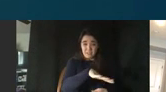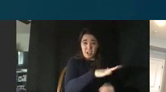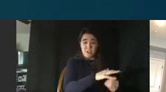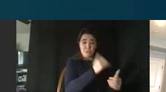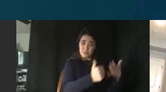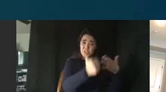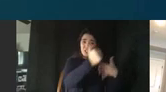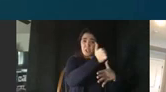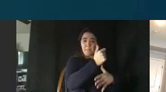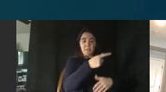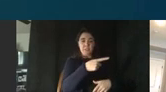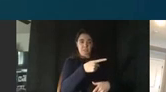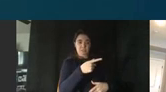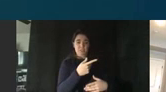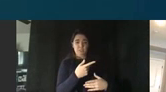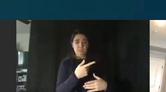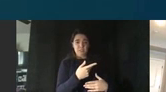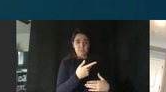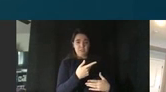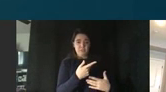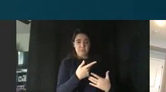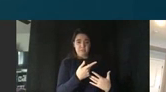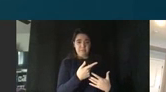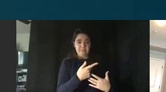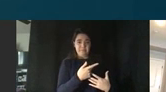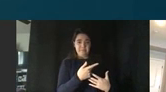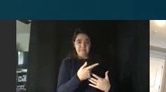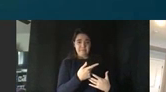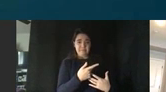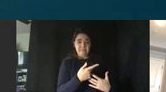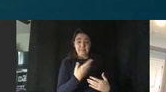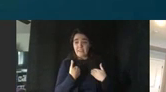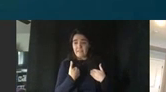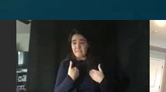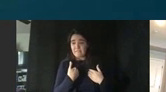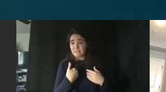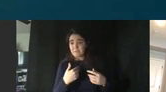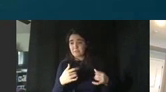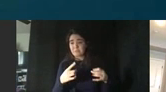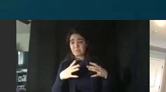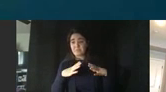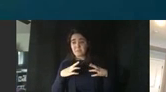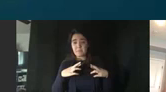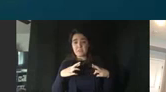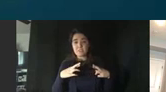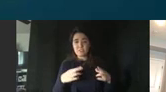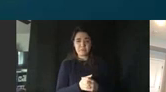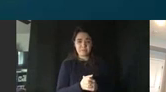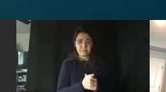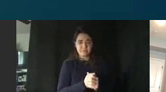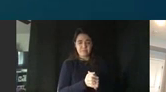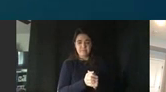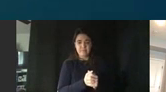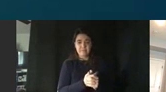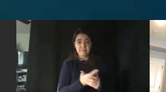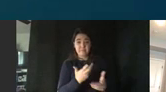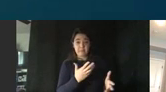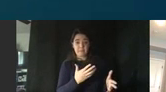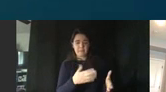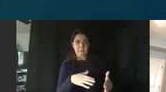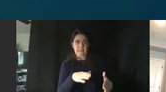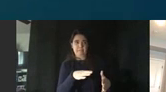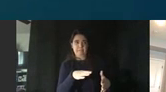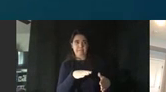the Bishop's Council. You know, they had a conspiracy from the, I guess, alt-right global